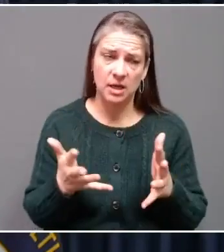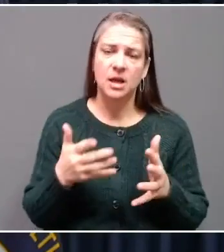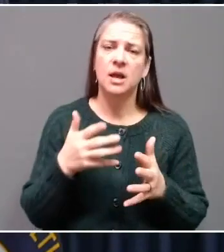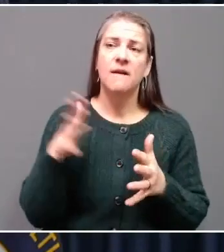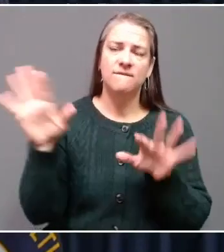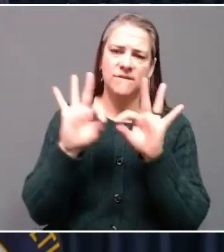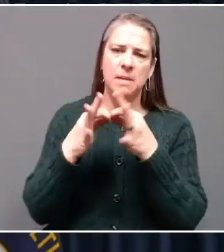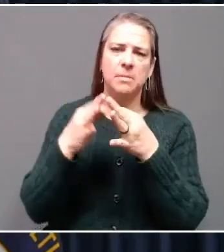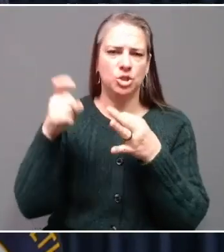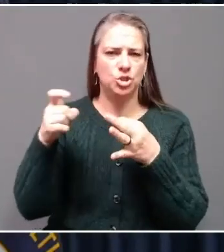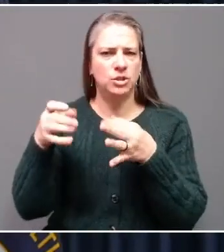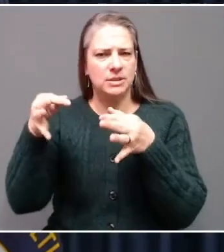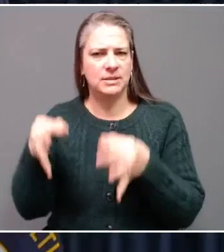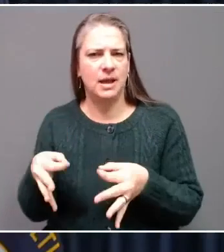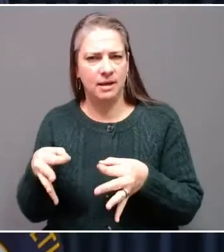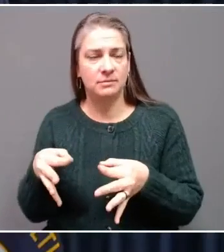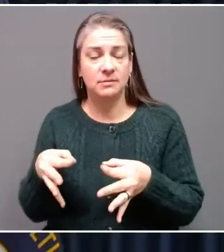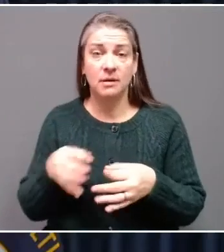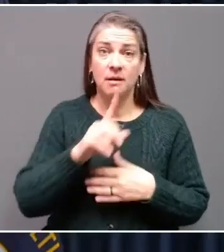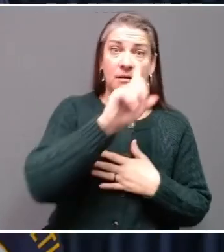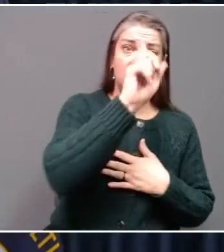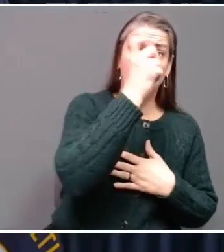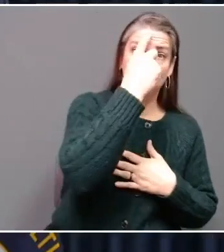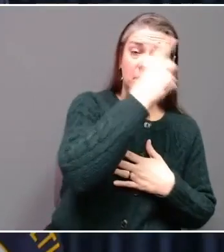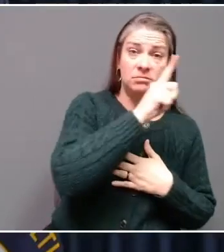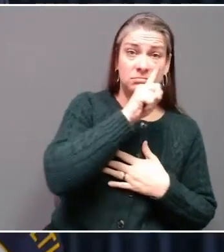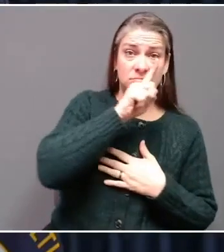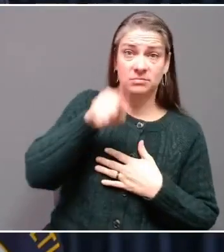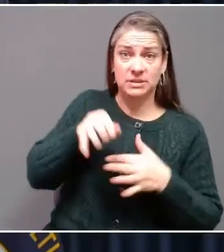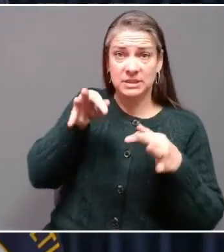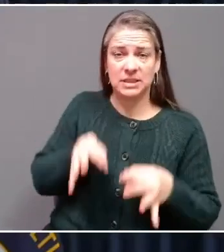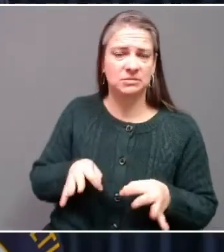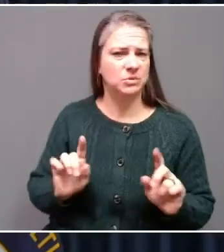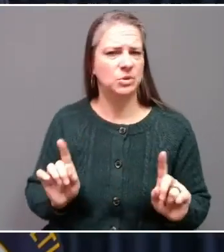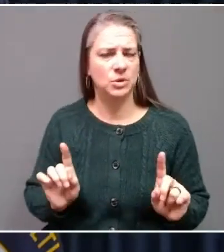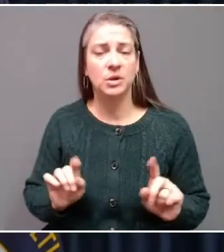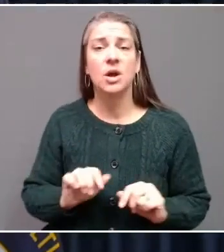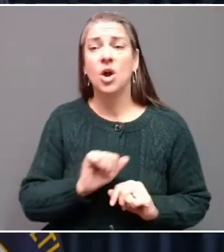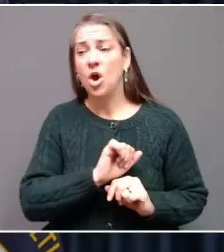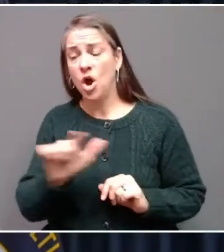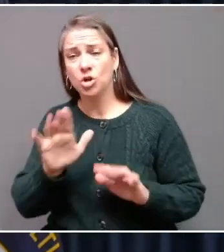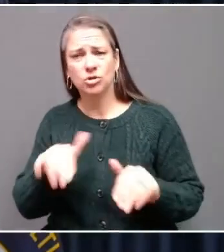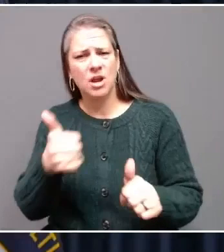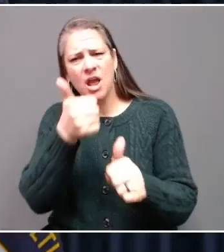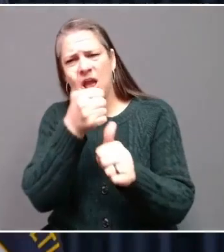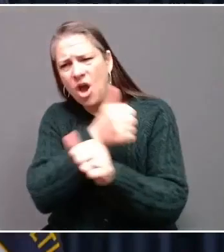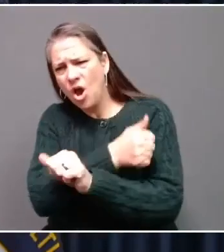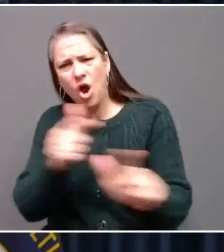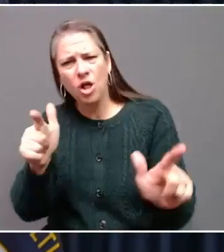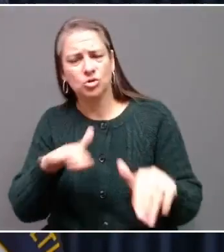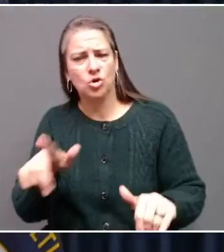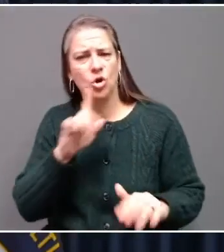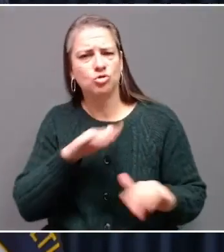and imposing its will. I also believe that every child is a child of God, every single one.